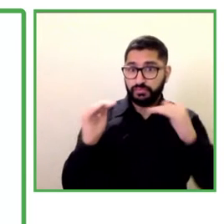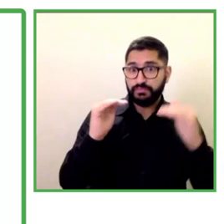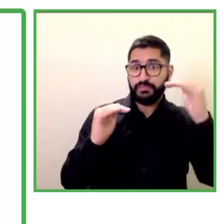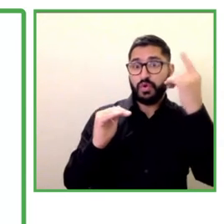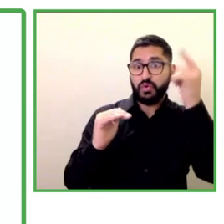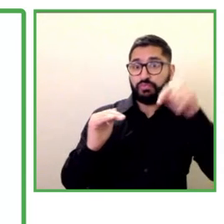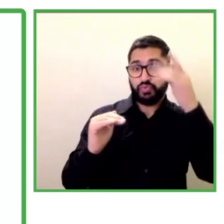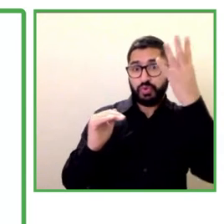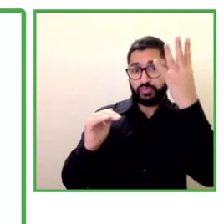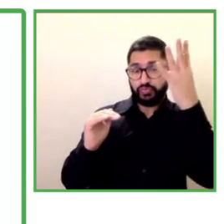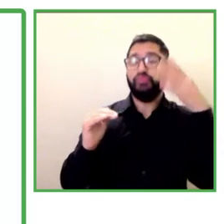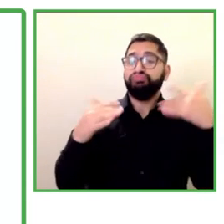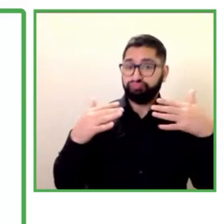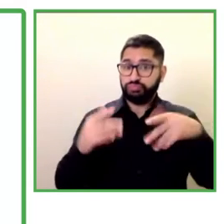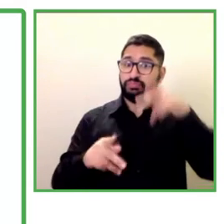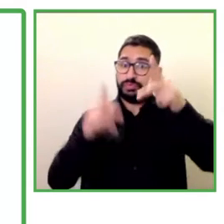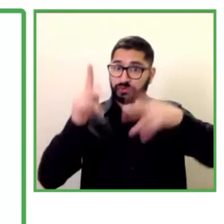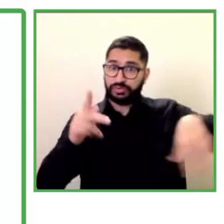further.